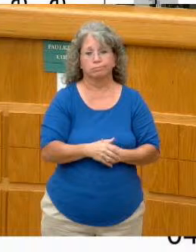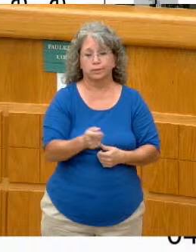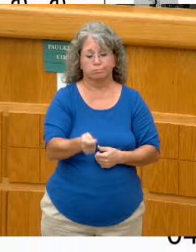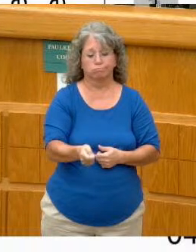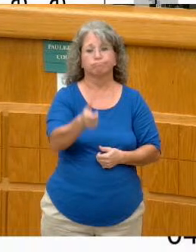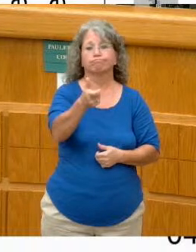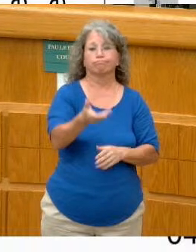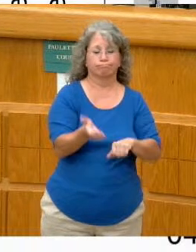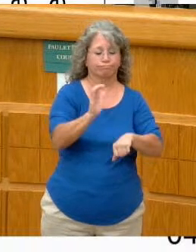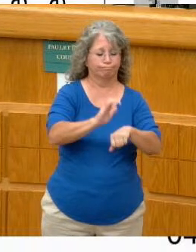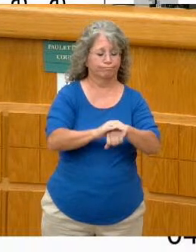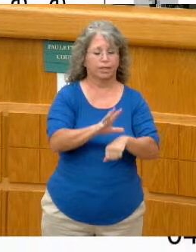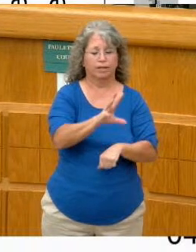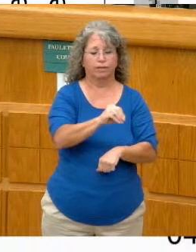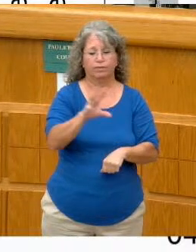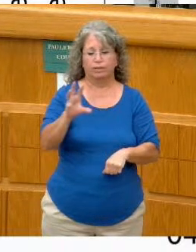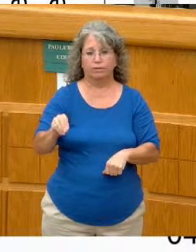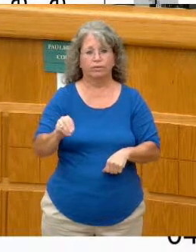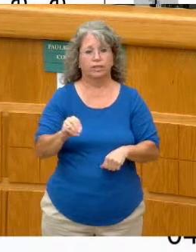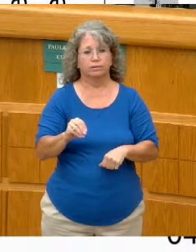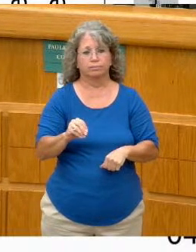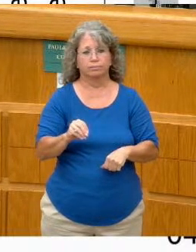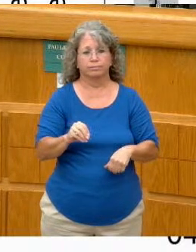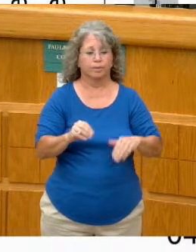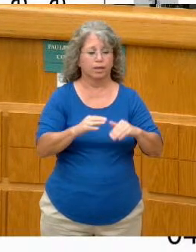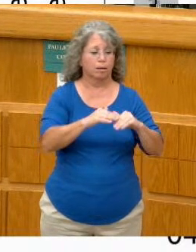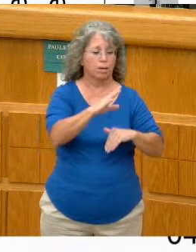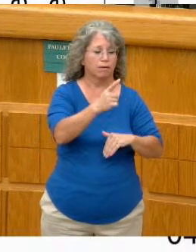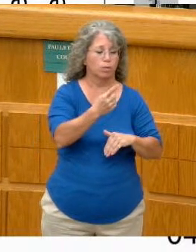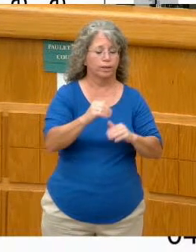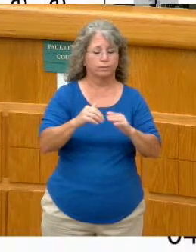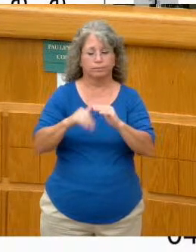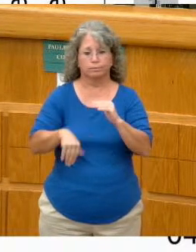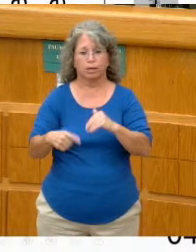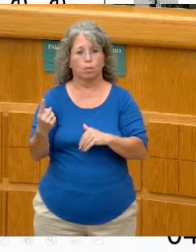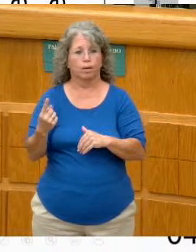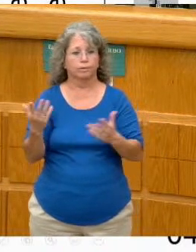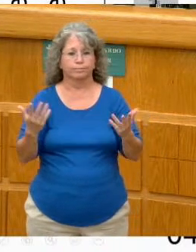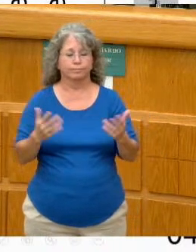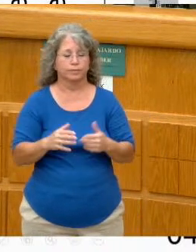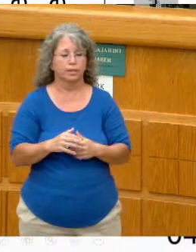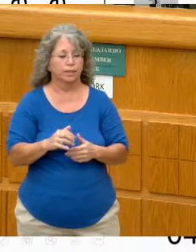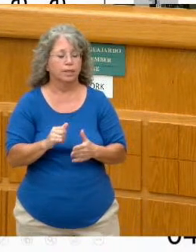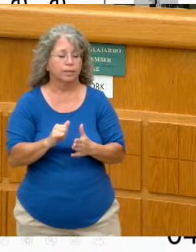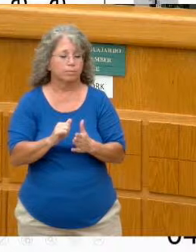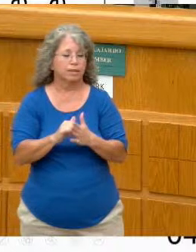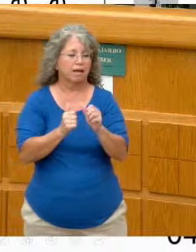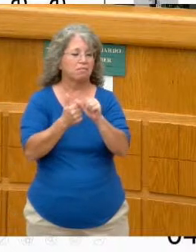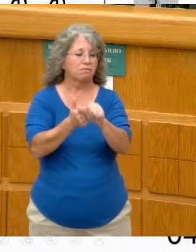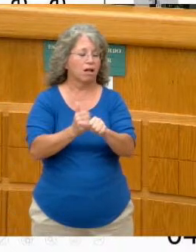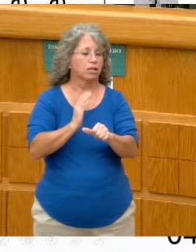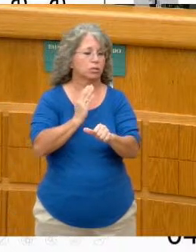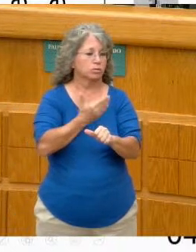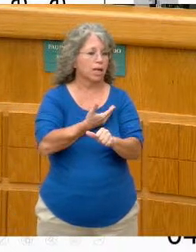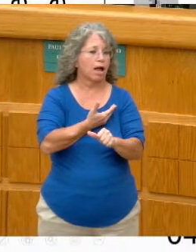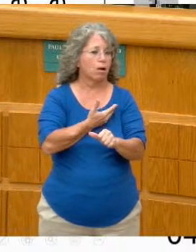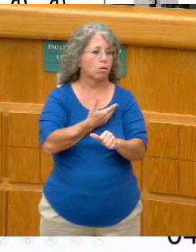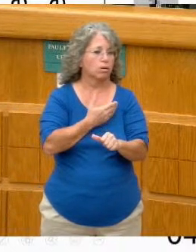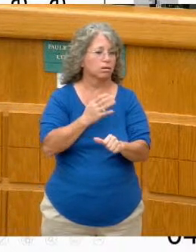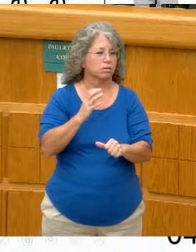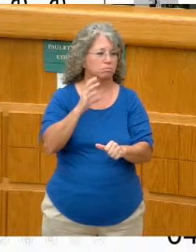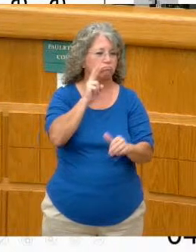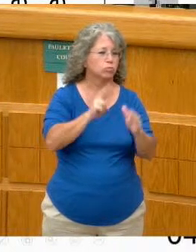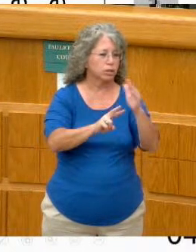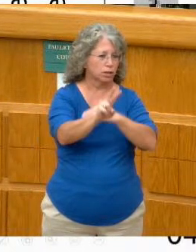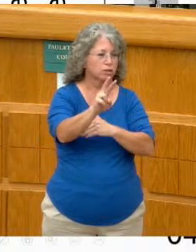than 1. It's a 50% chance that it's higher than 1. Kind of right in line with our estimates of the transmission rate. So we're in Public Health